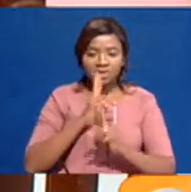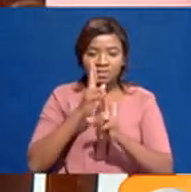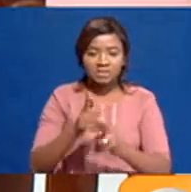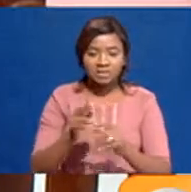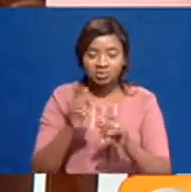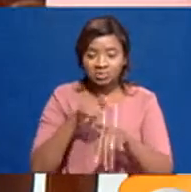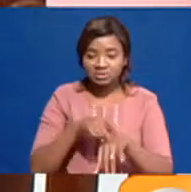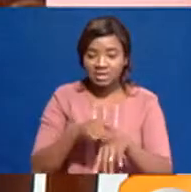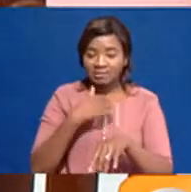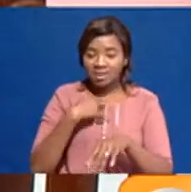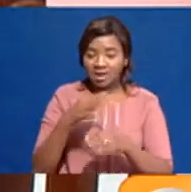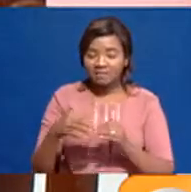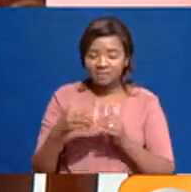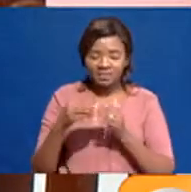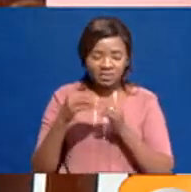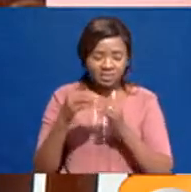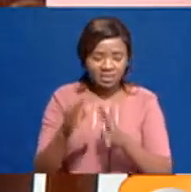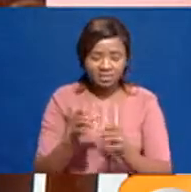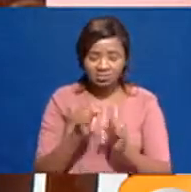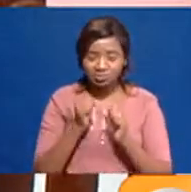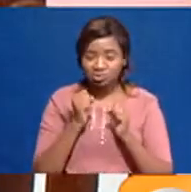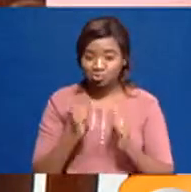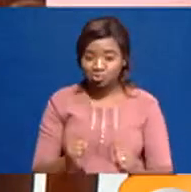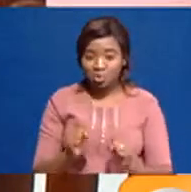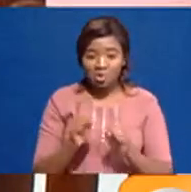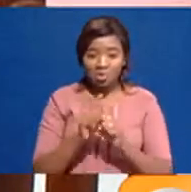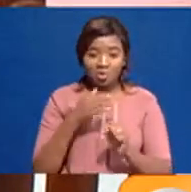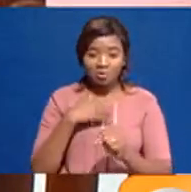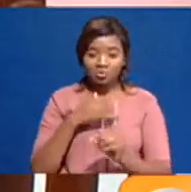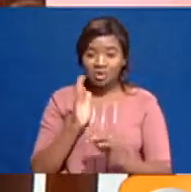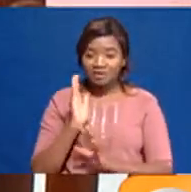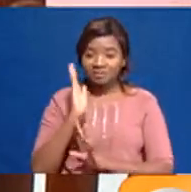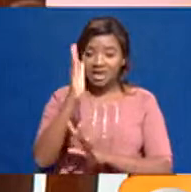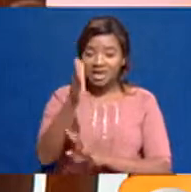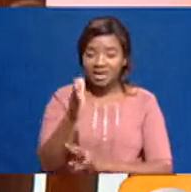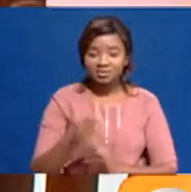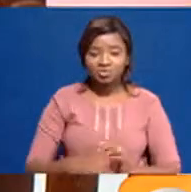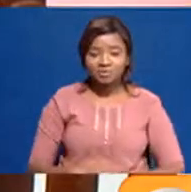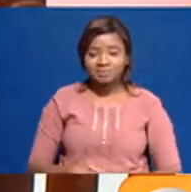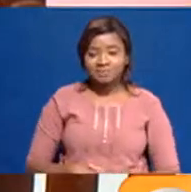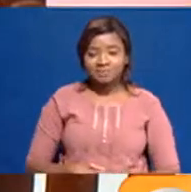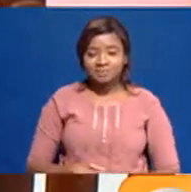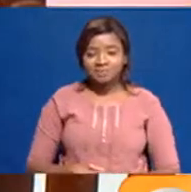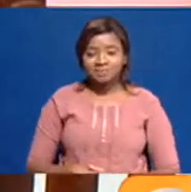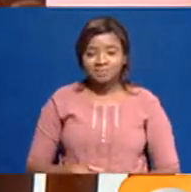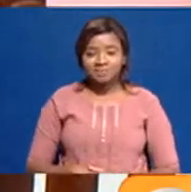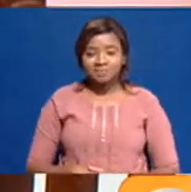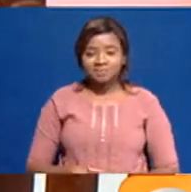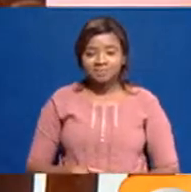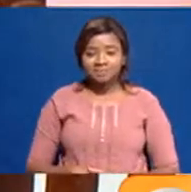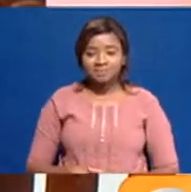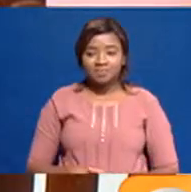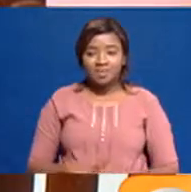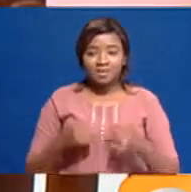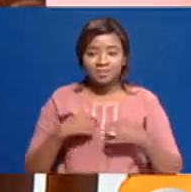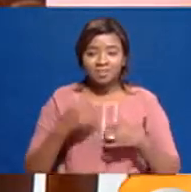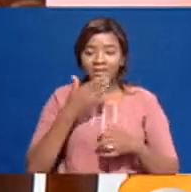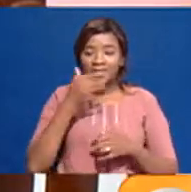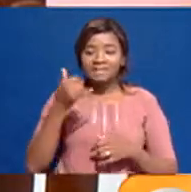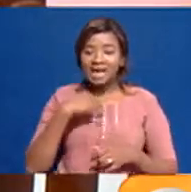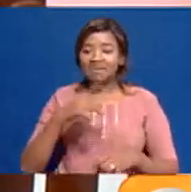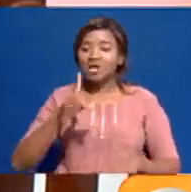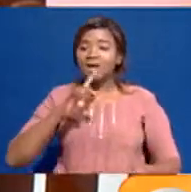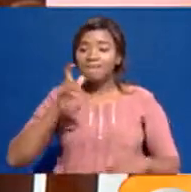strong, but it has direction. He has not been talking about development. I will not mind a dictator who